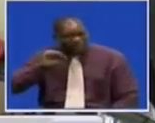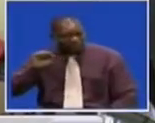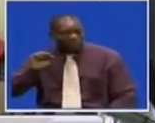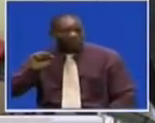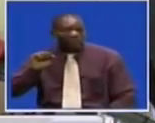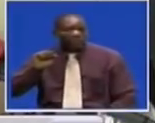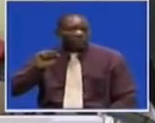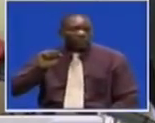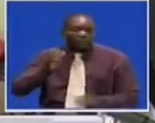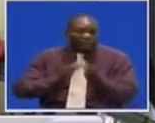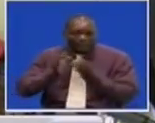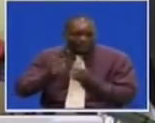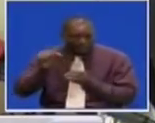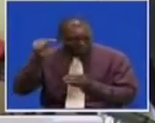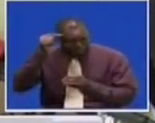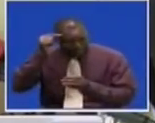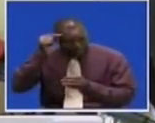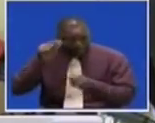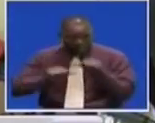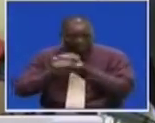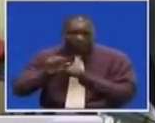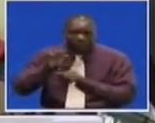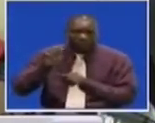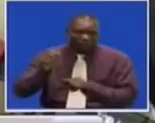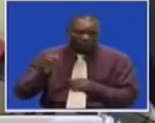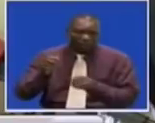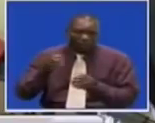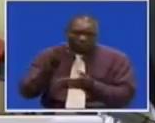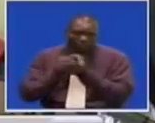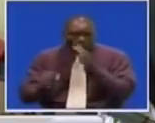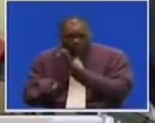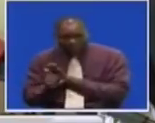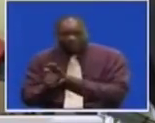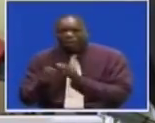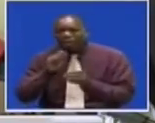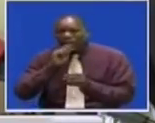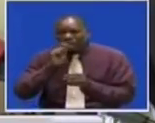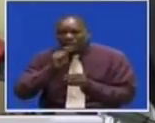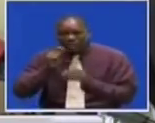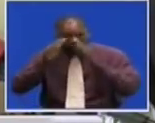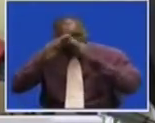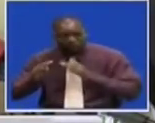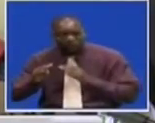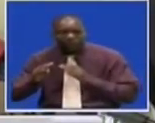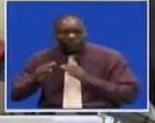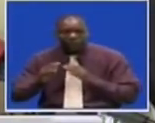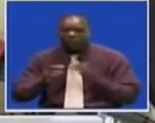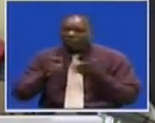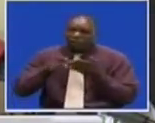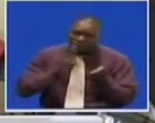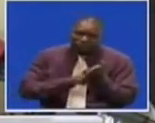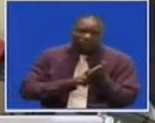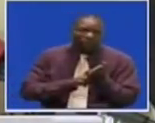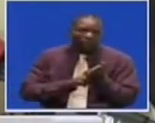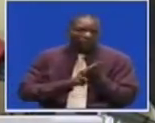the government's position on the coverage of the Sesheke by-election by some private media houses. In her capacity as Minister of Information, Ms. Leah